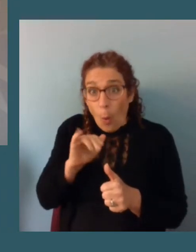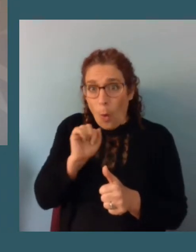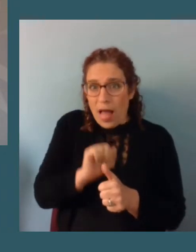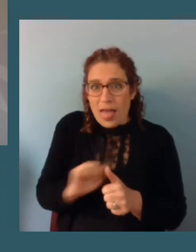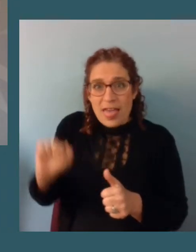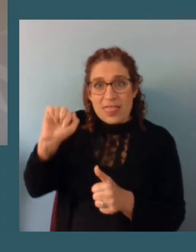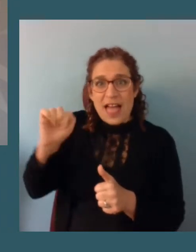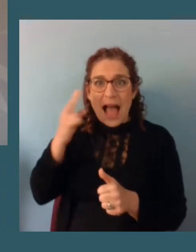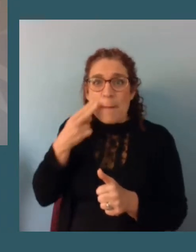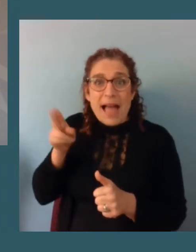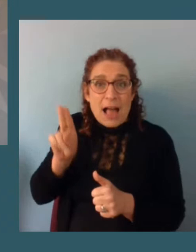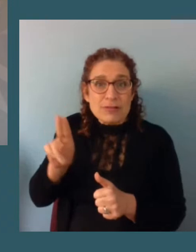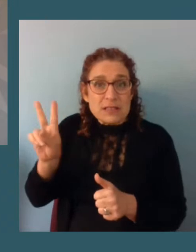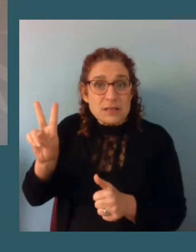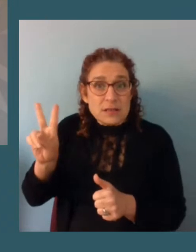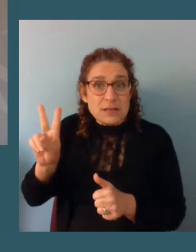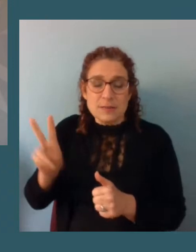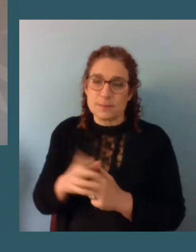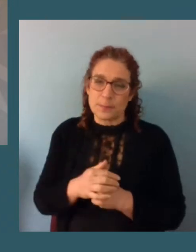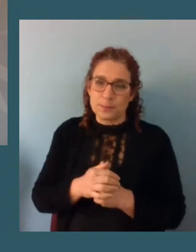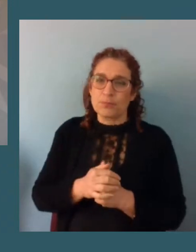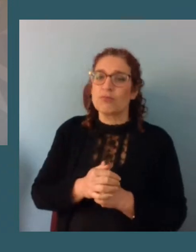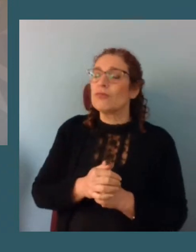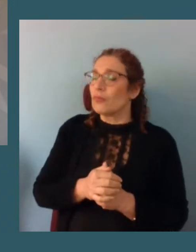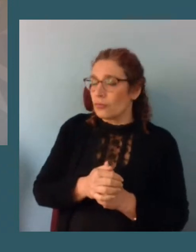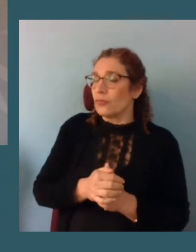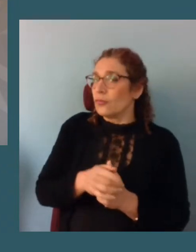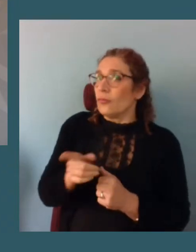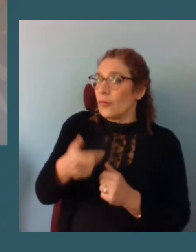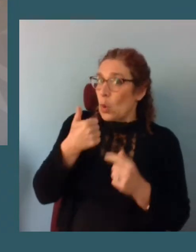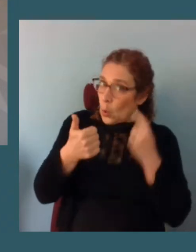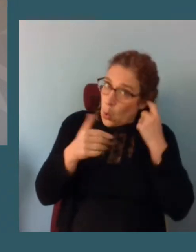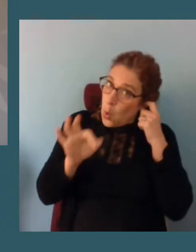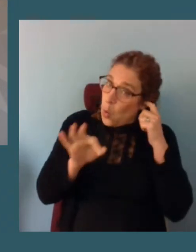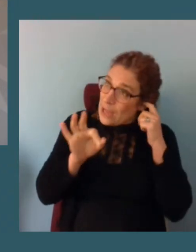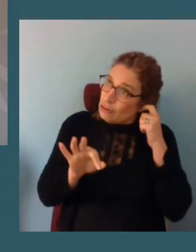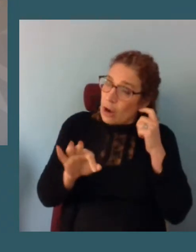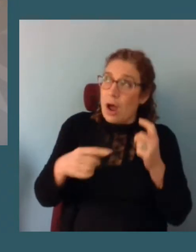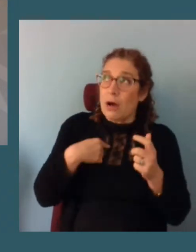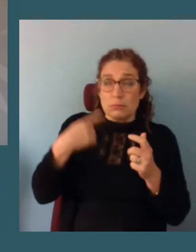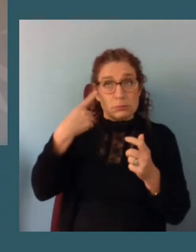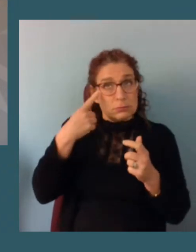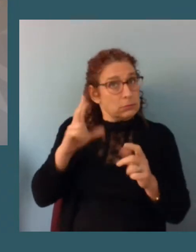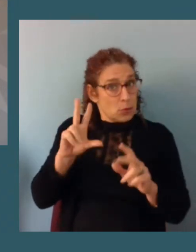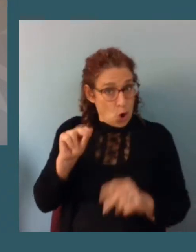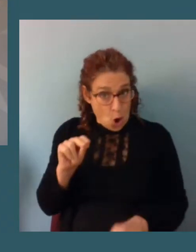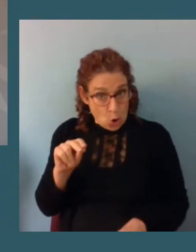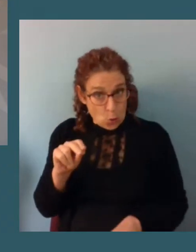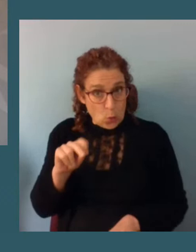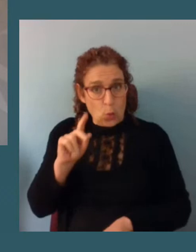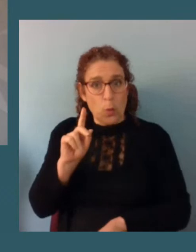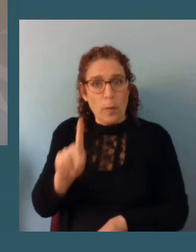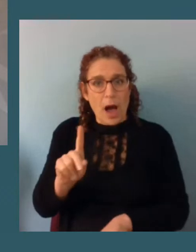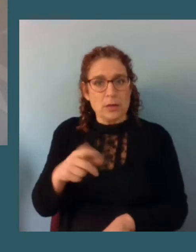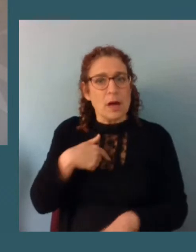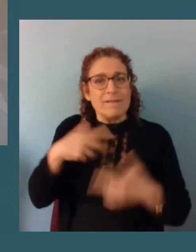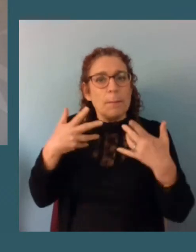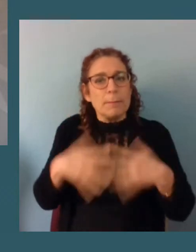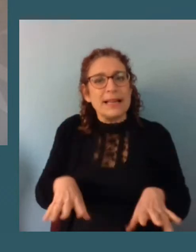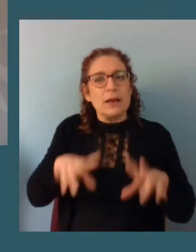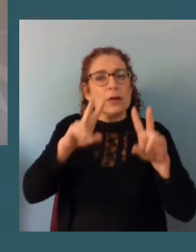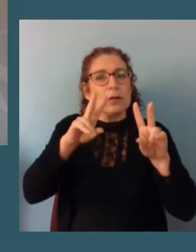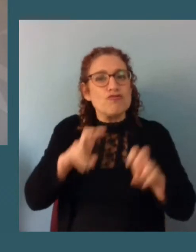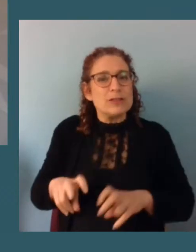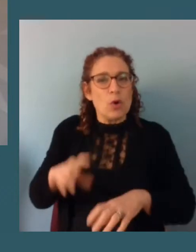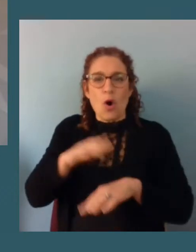a really, really good question. As far as I'm aware, no. But this, I also do some research in eating